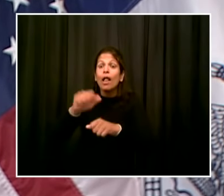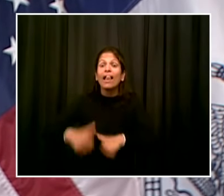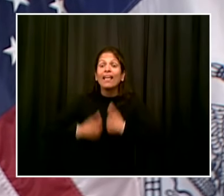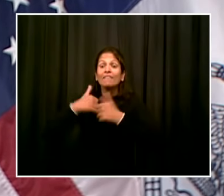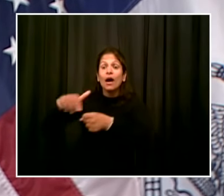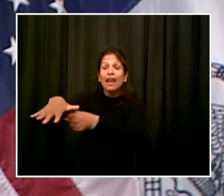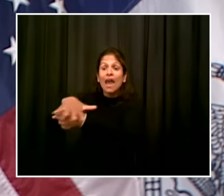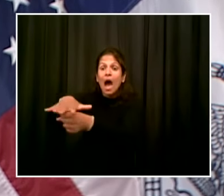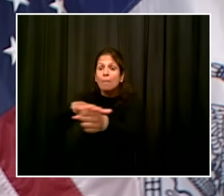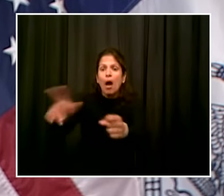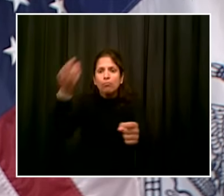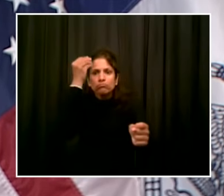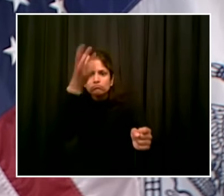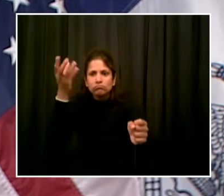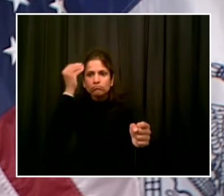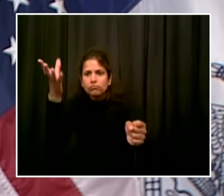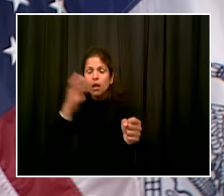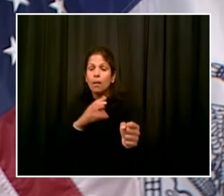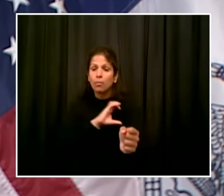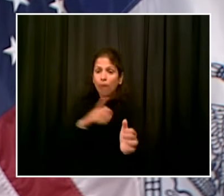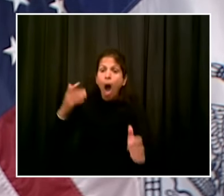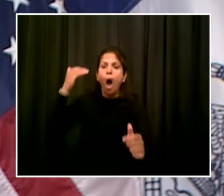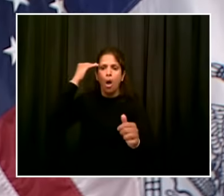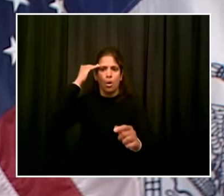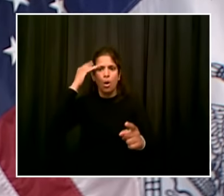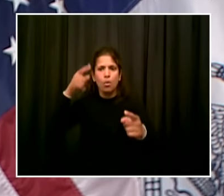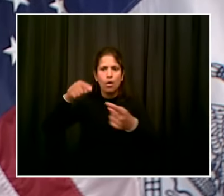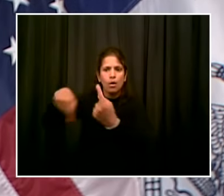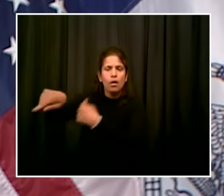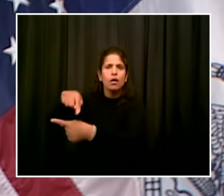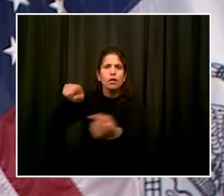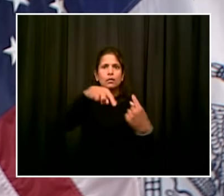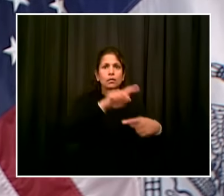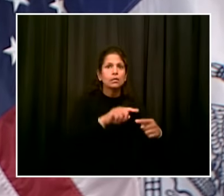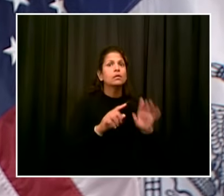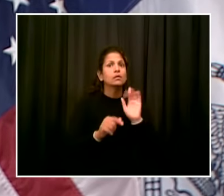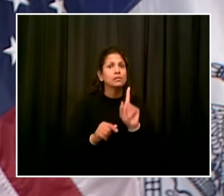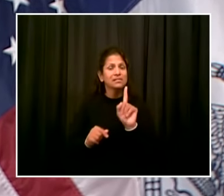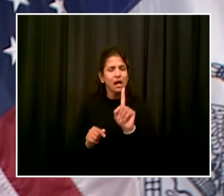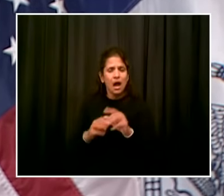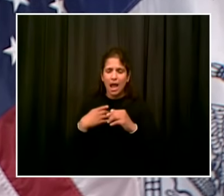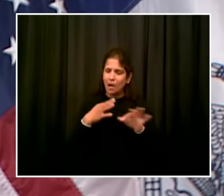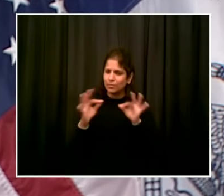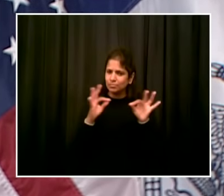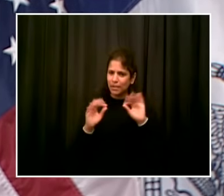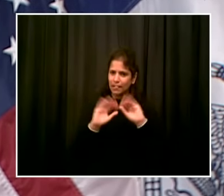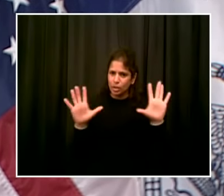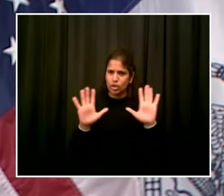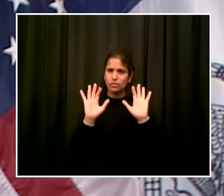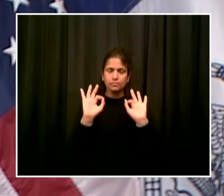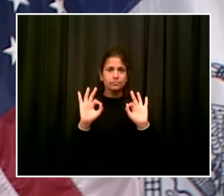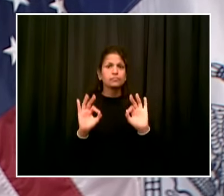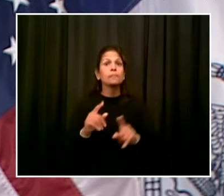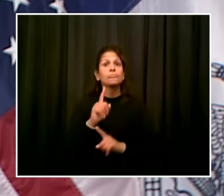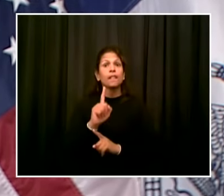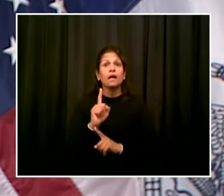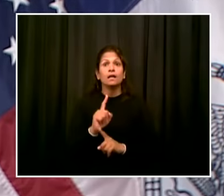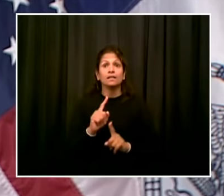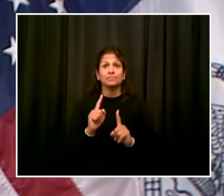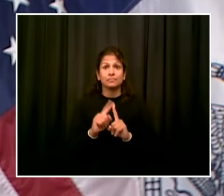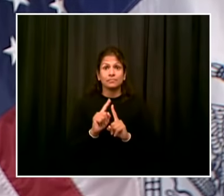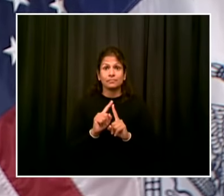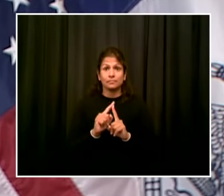commissioner as well, you don't have DAs prosecuting because they don't have a place to prosecute to, because the court system